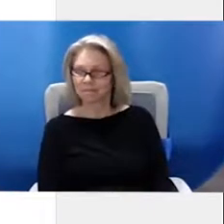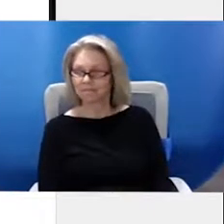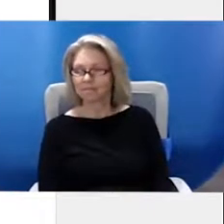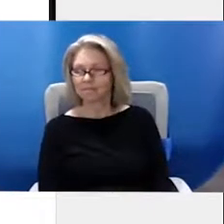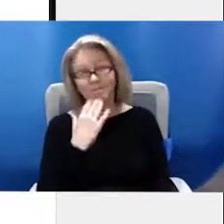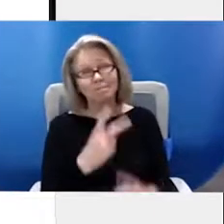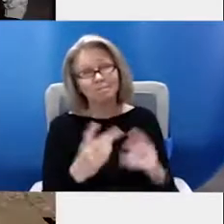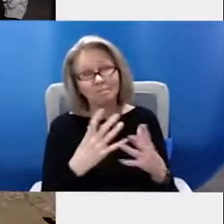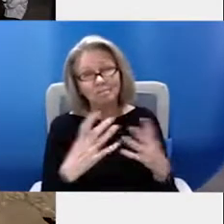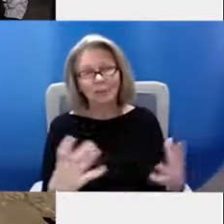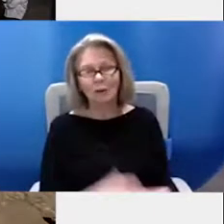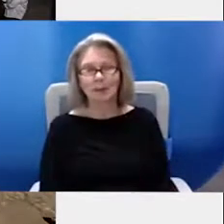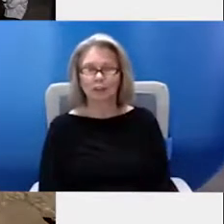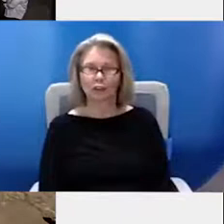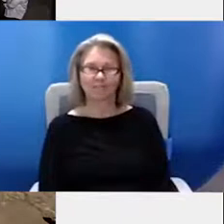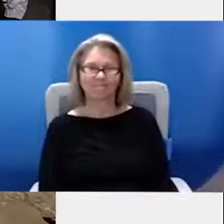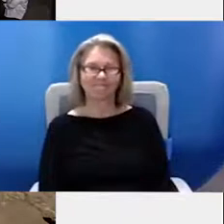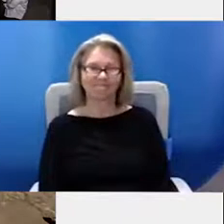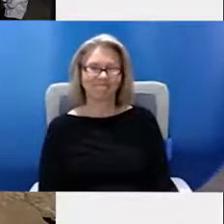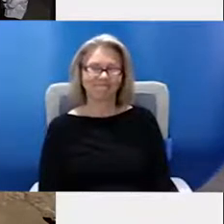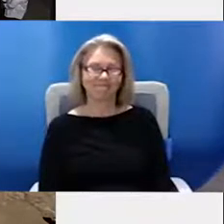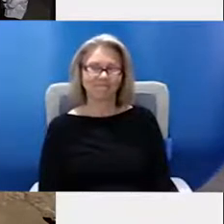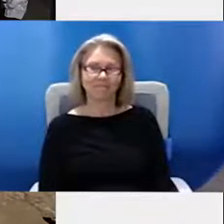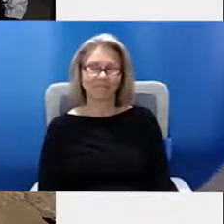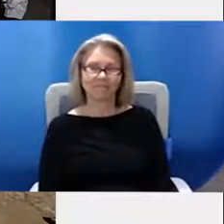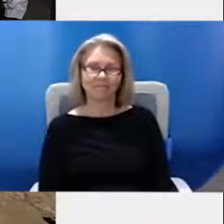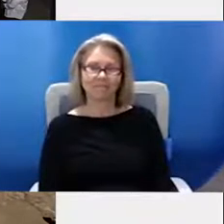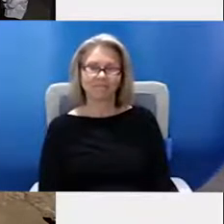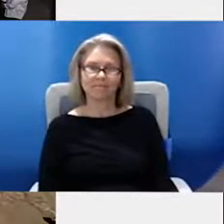Thank you. Thank you very much, Emeka. That was great.